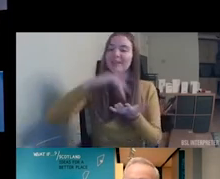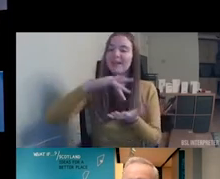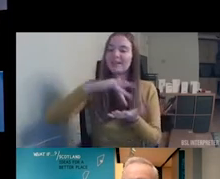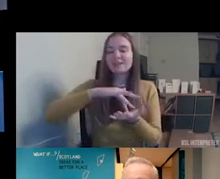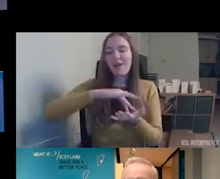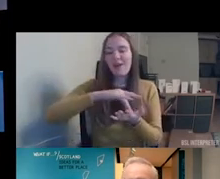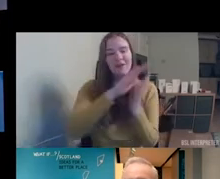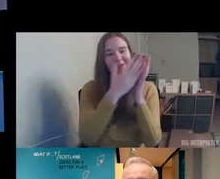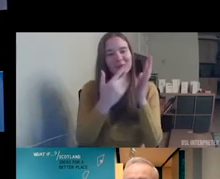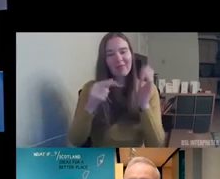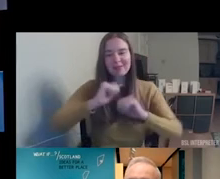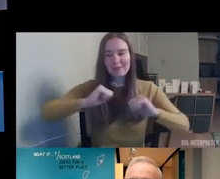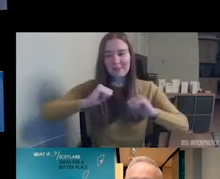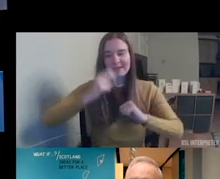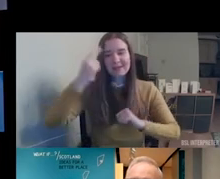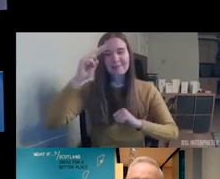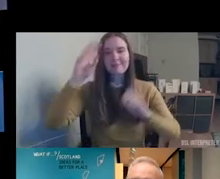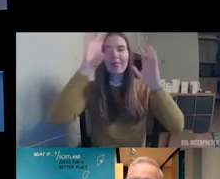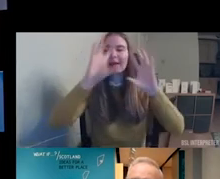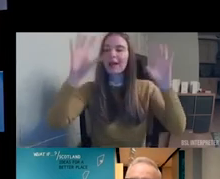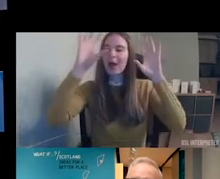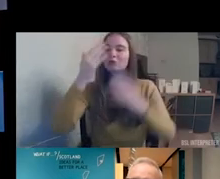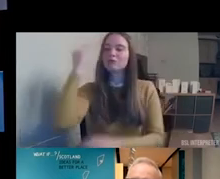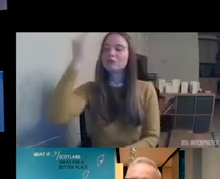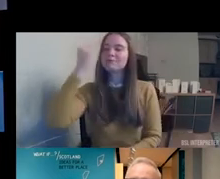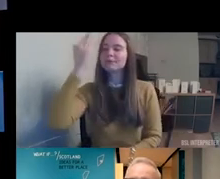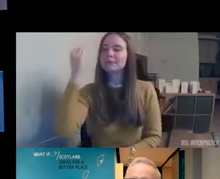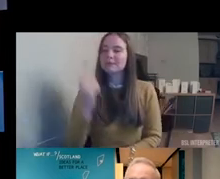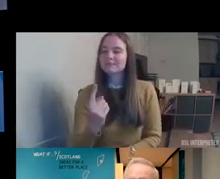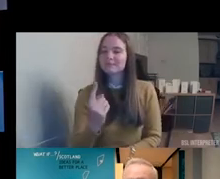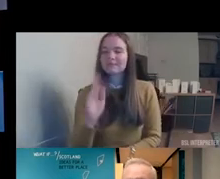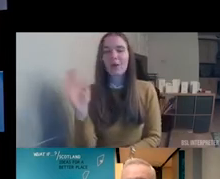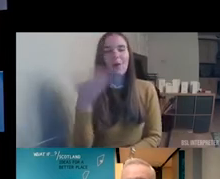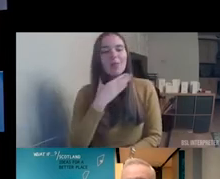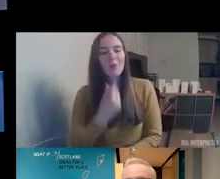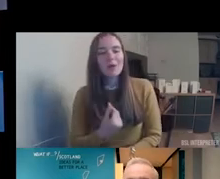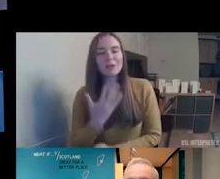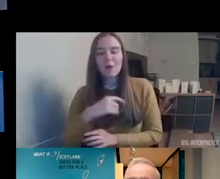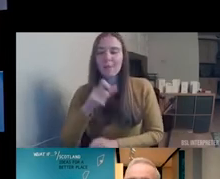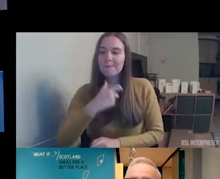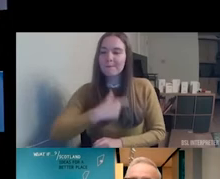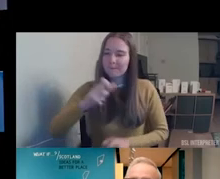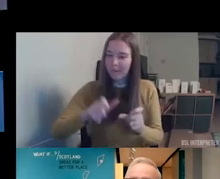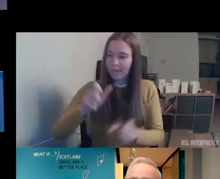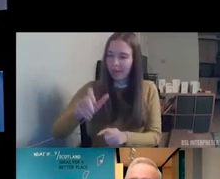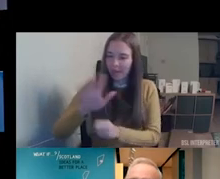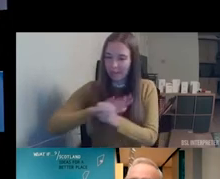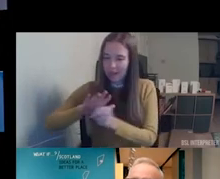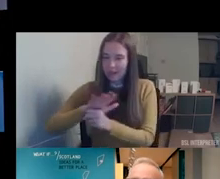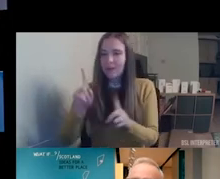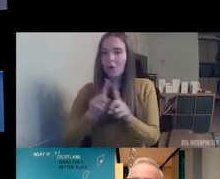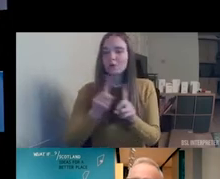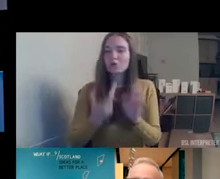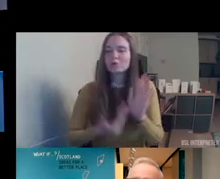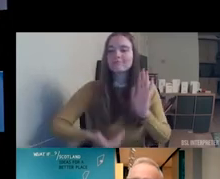space which we call the Cloud of Dreams, and every wish from all of the citizens in each of the places, plus visitors